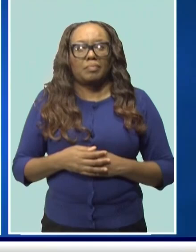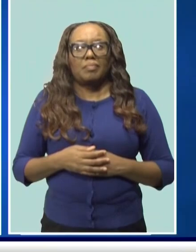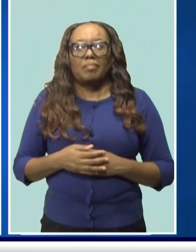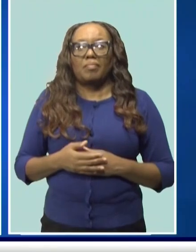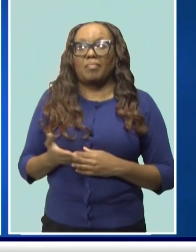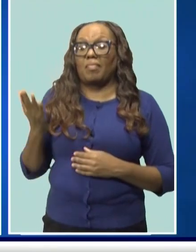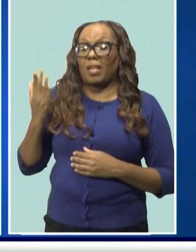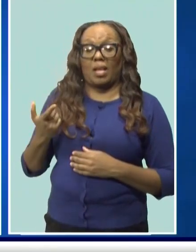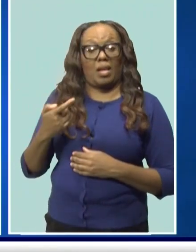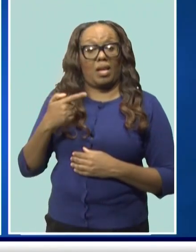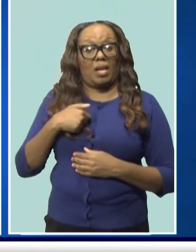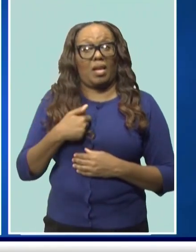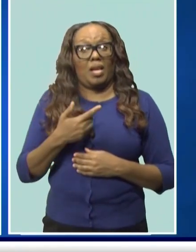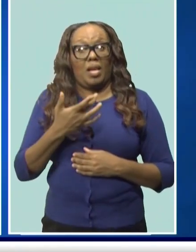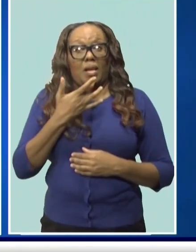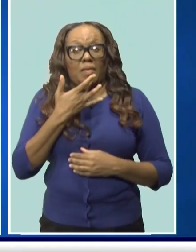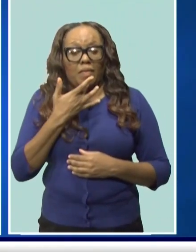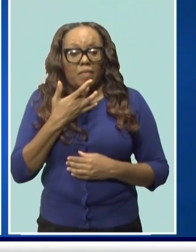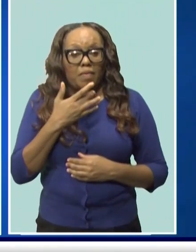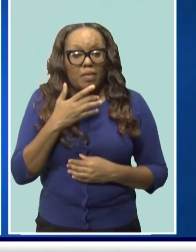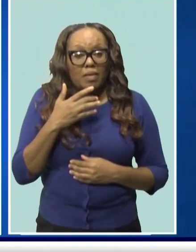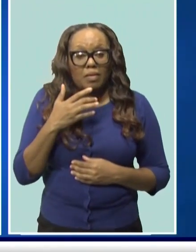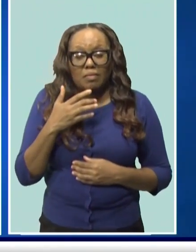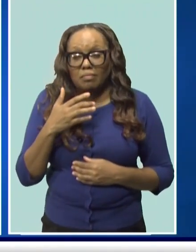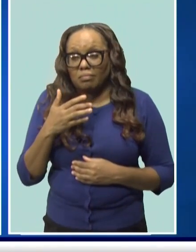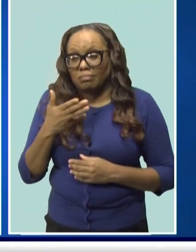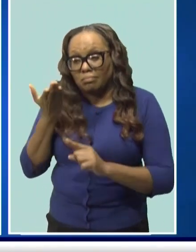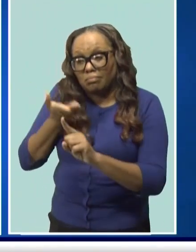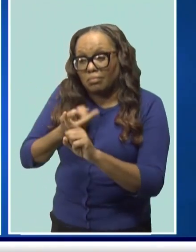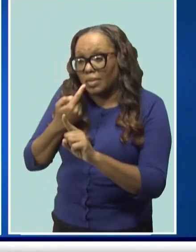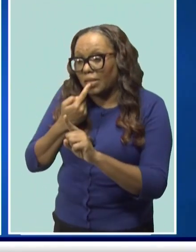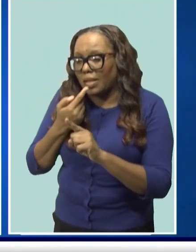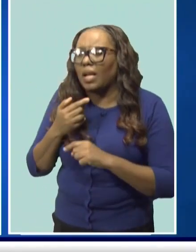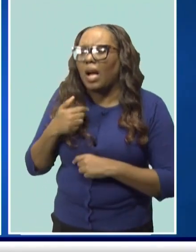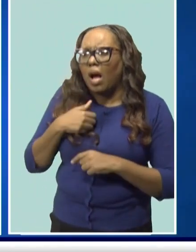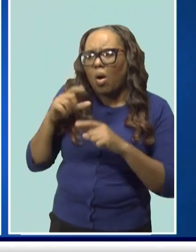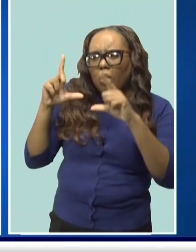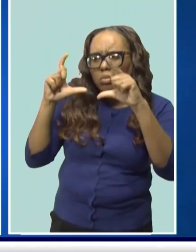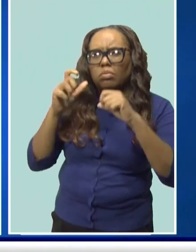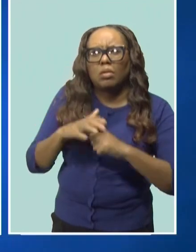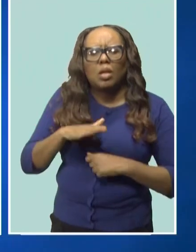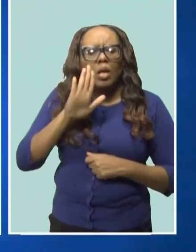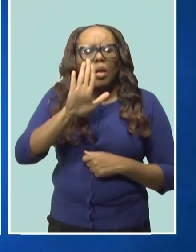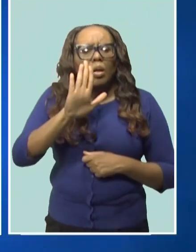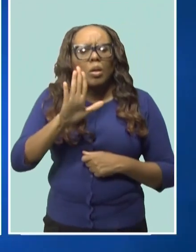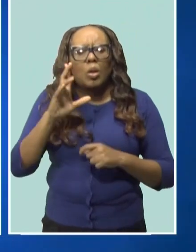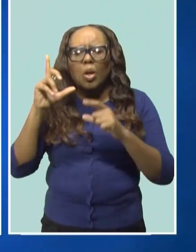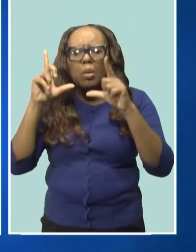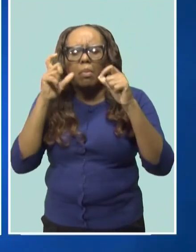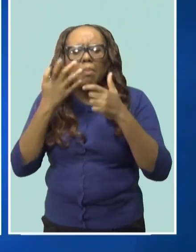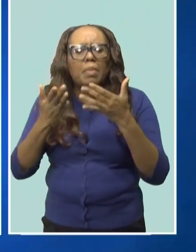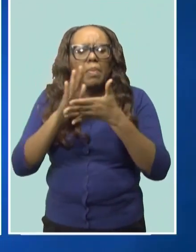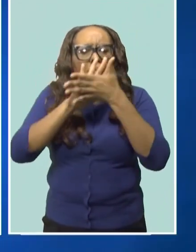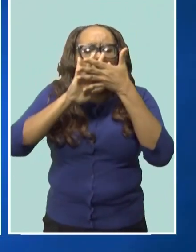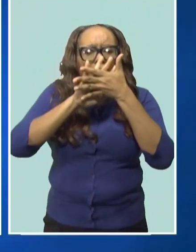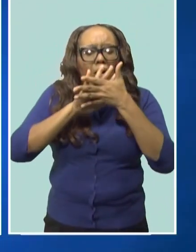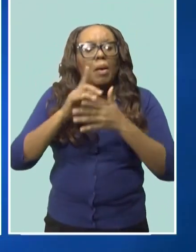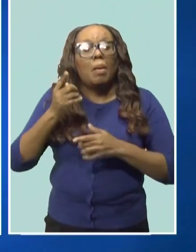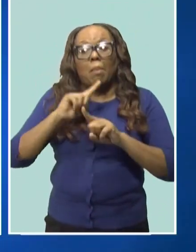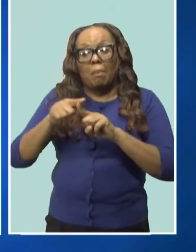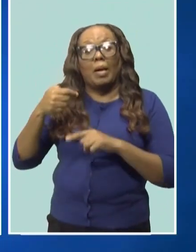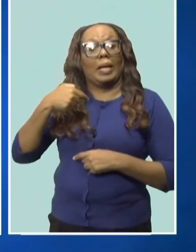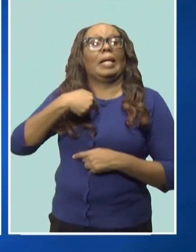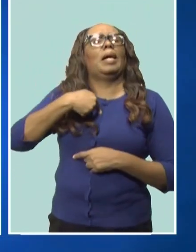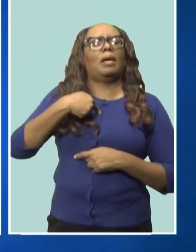prefer, Charles, let me get my photograph firsthand. Your photographs may be faded. So wait till I get up there and